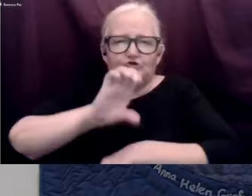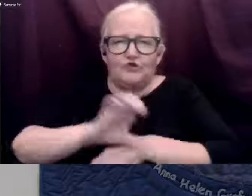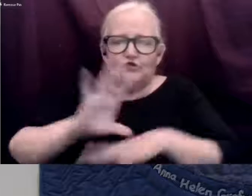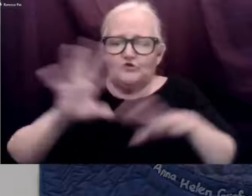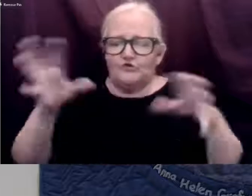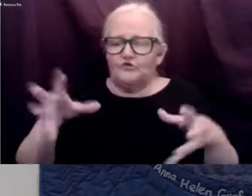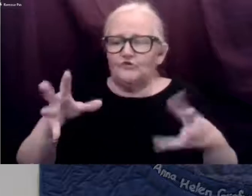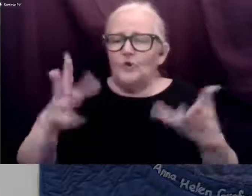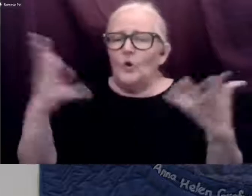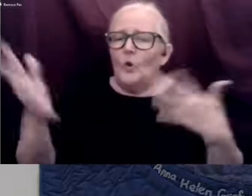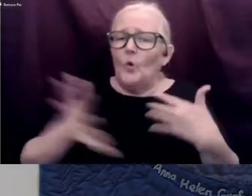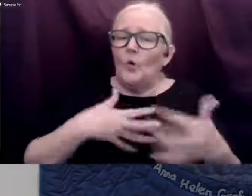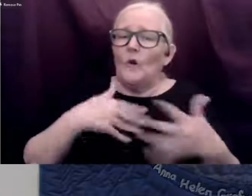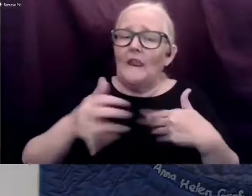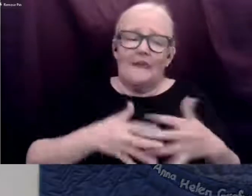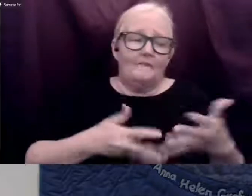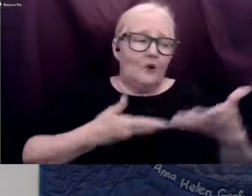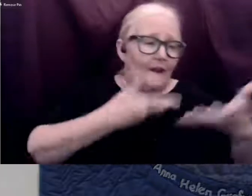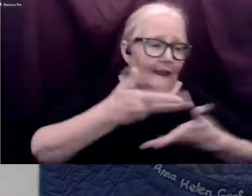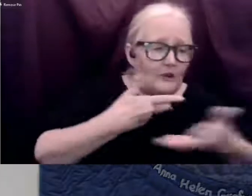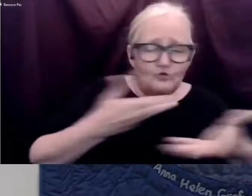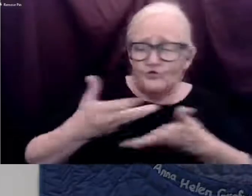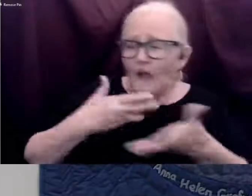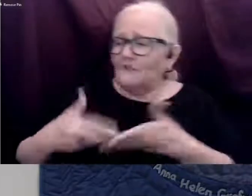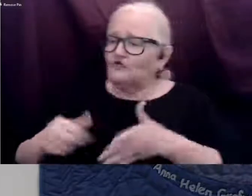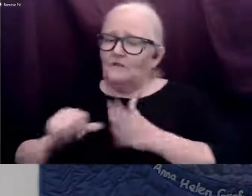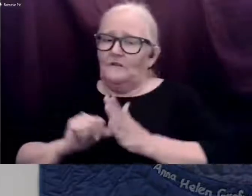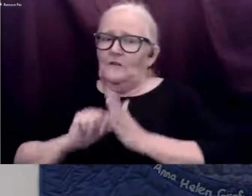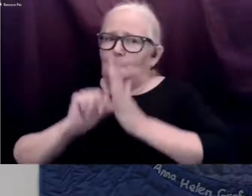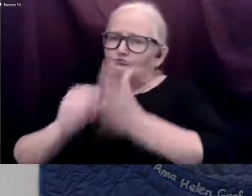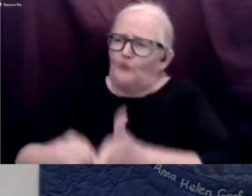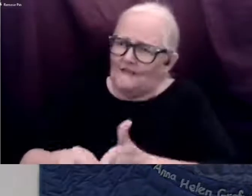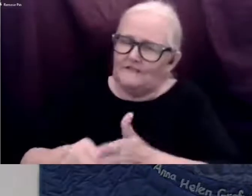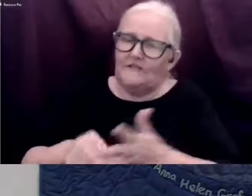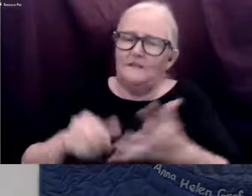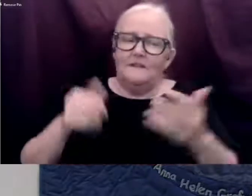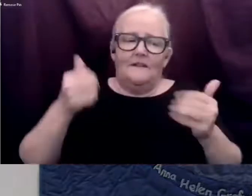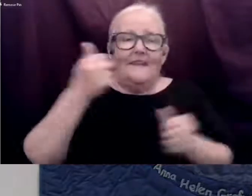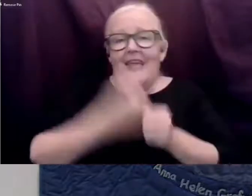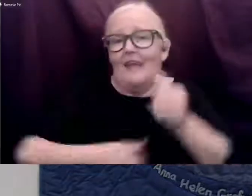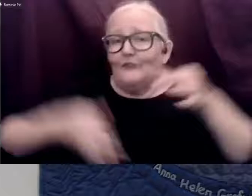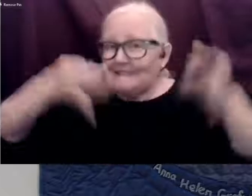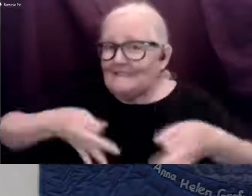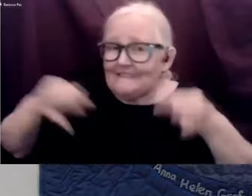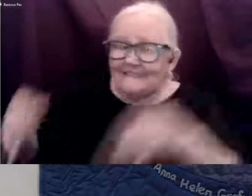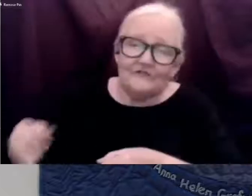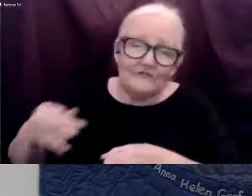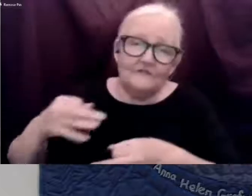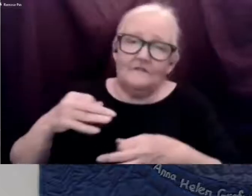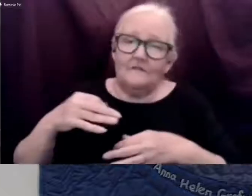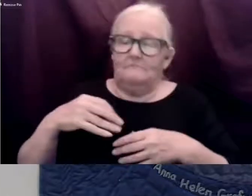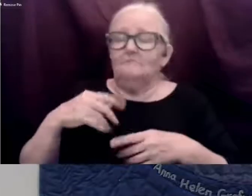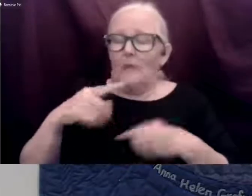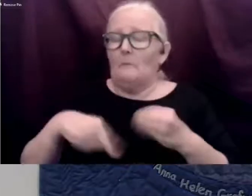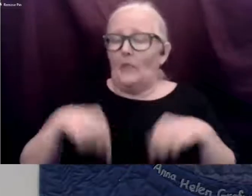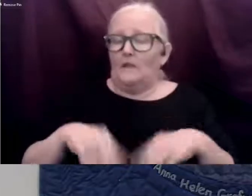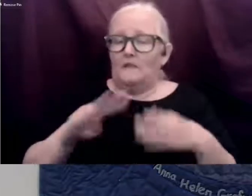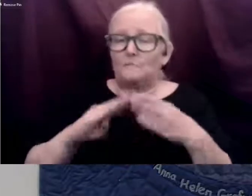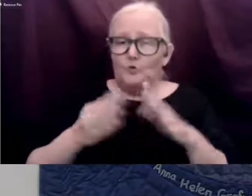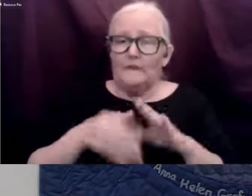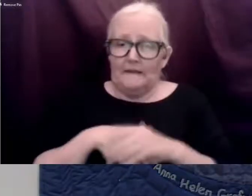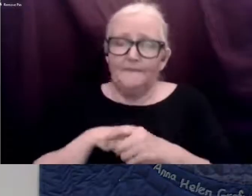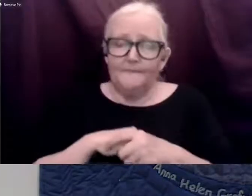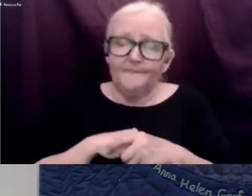have, in every choice we make about this community. The congregation is the